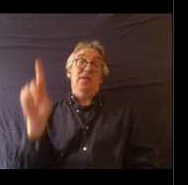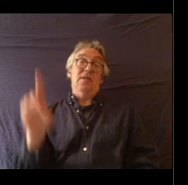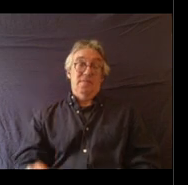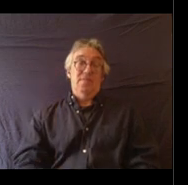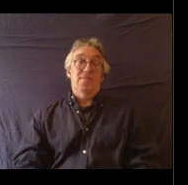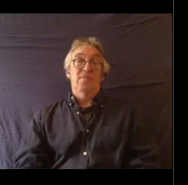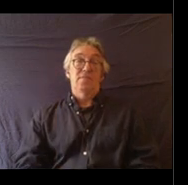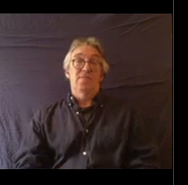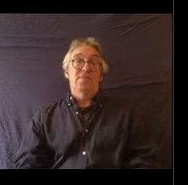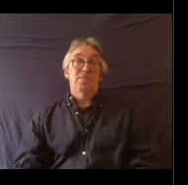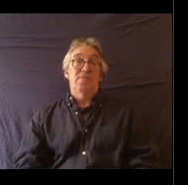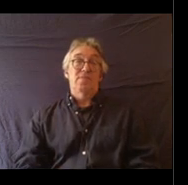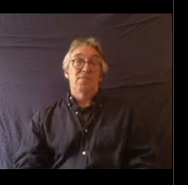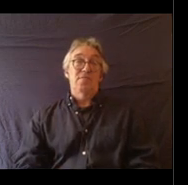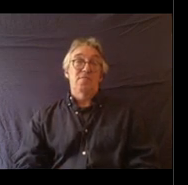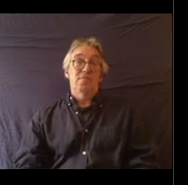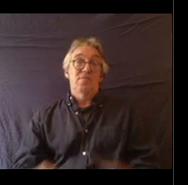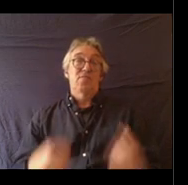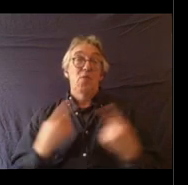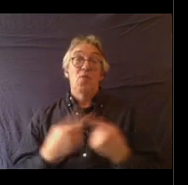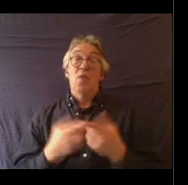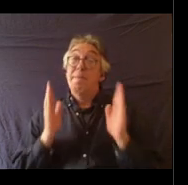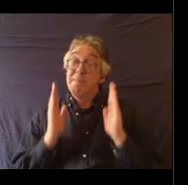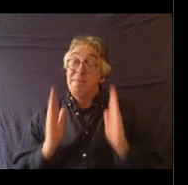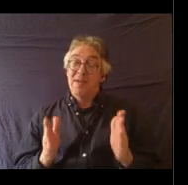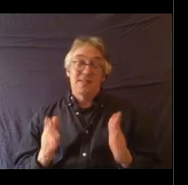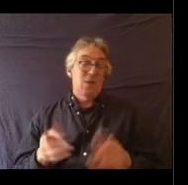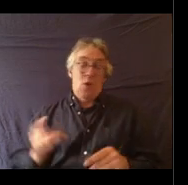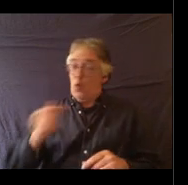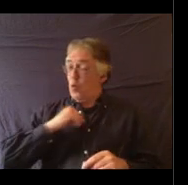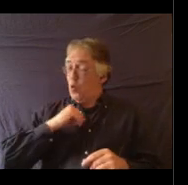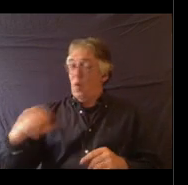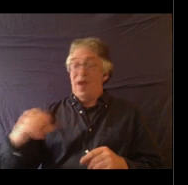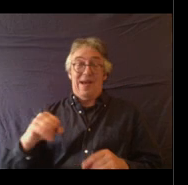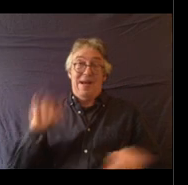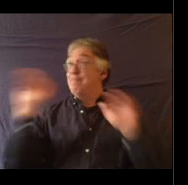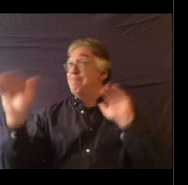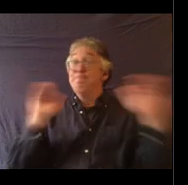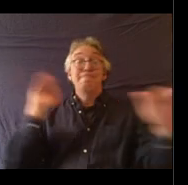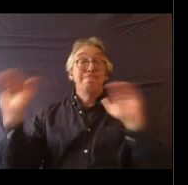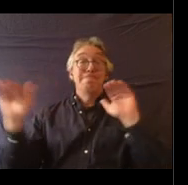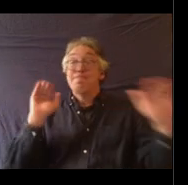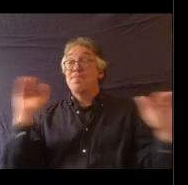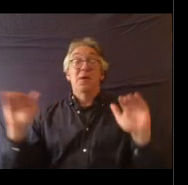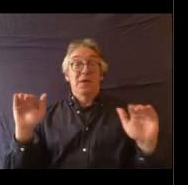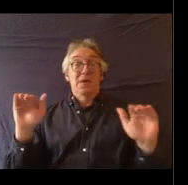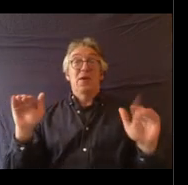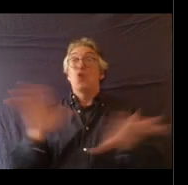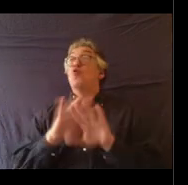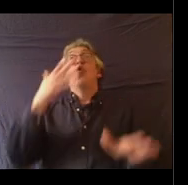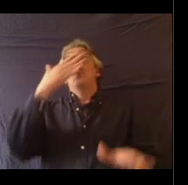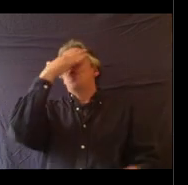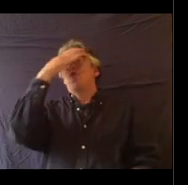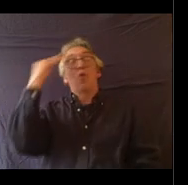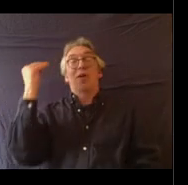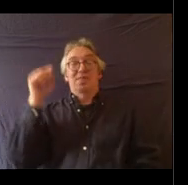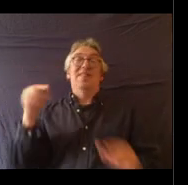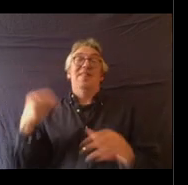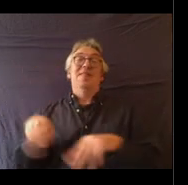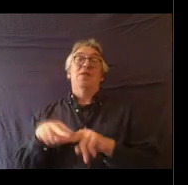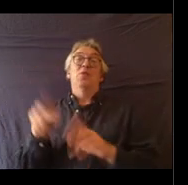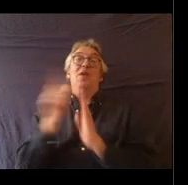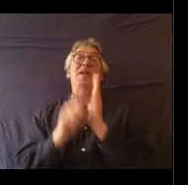directive, and we should act as soon as possible to ensure that these aspects will be included in your national